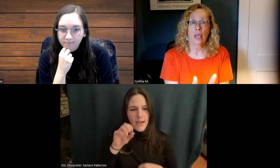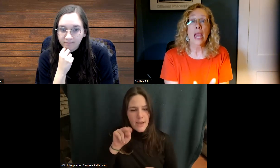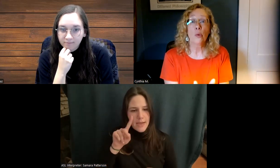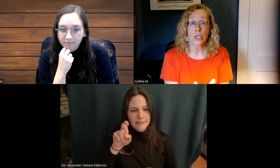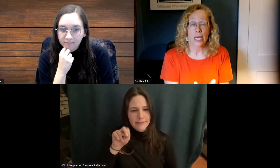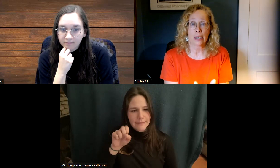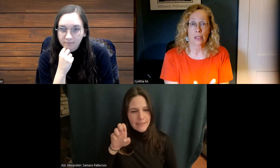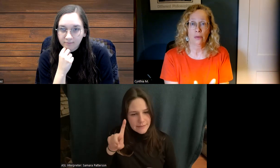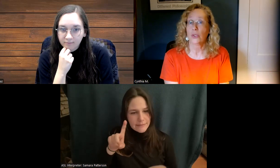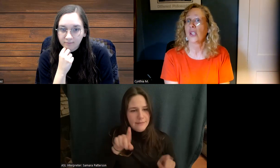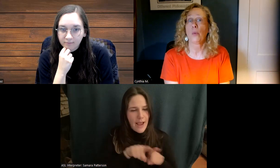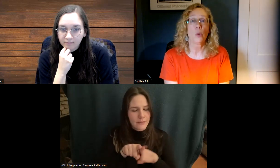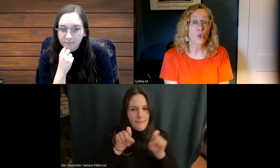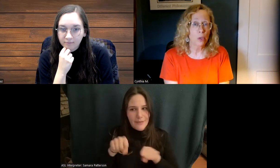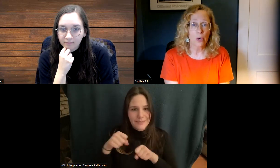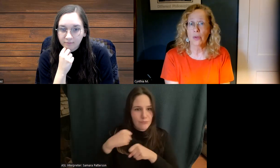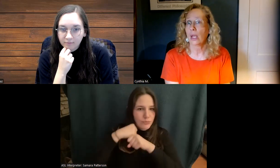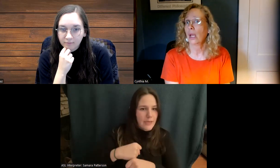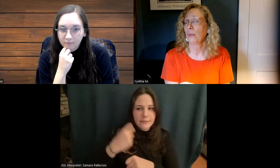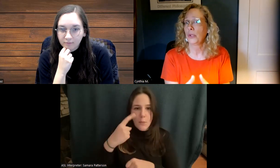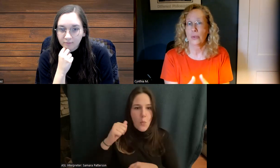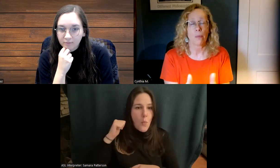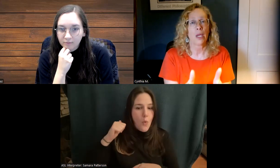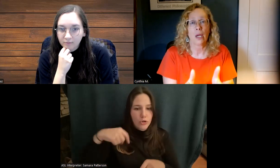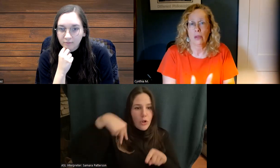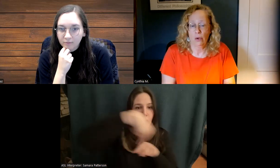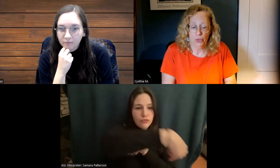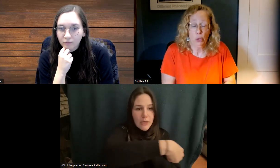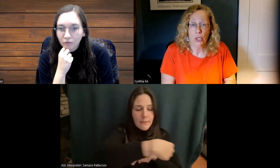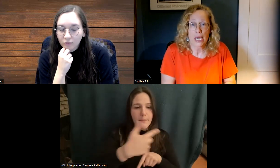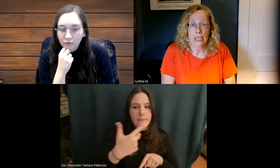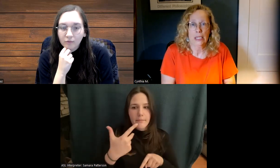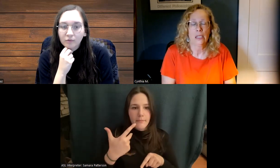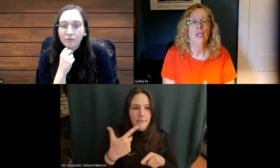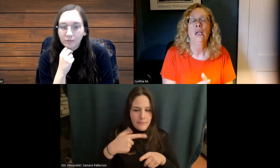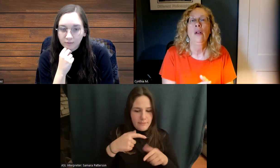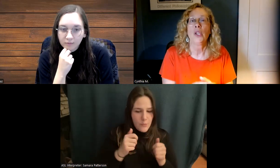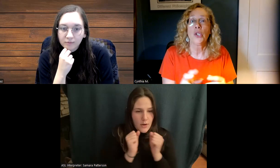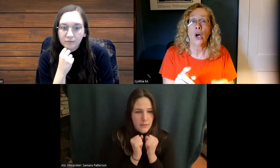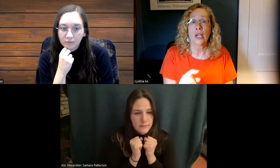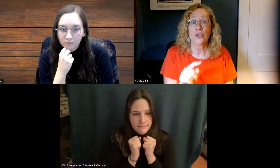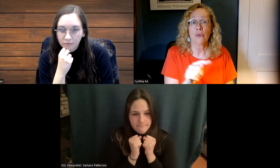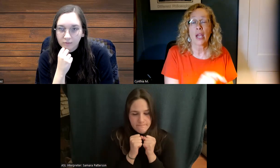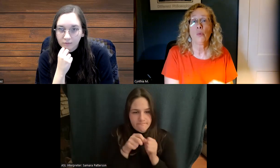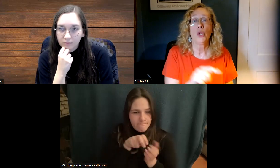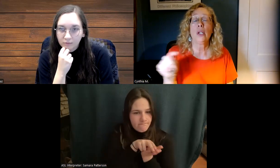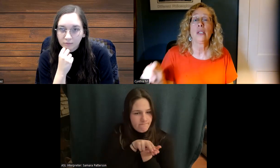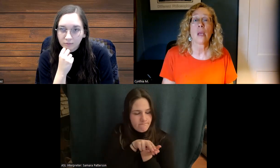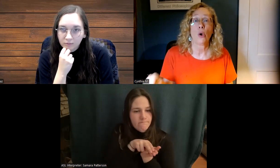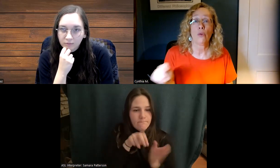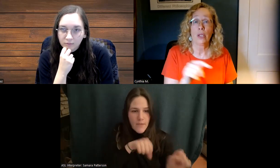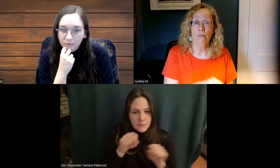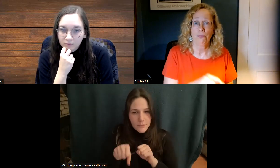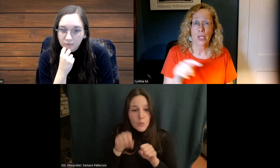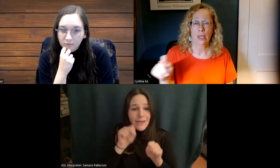that they are protected. So someone won't trip over them or do something, and they're protected. The dog is trained where you can